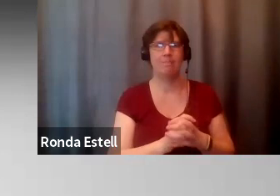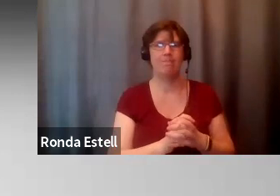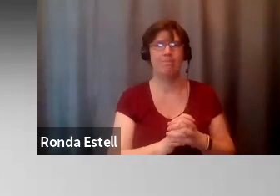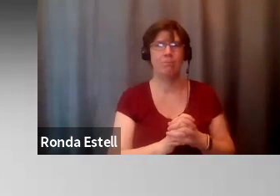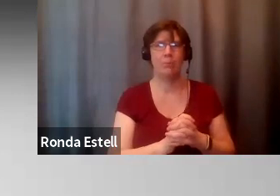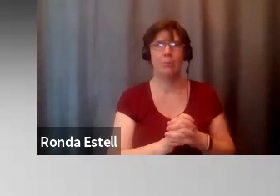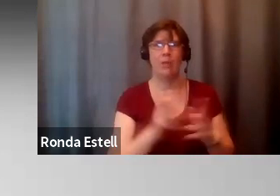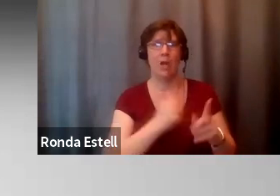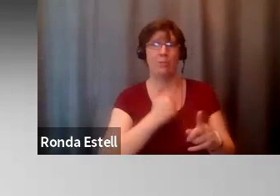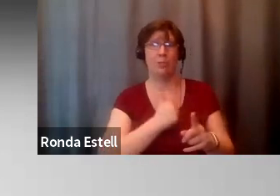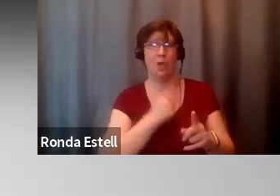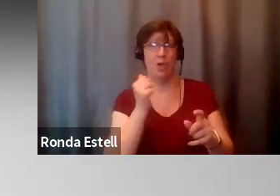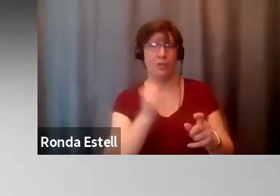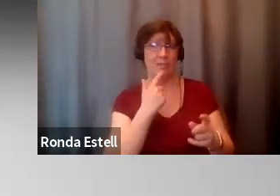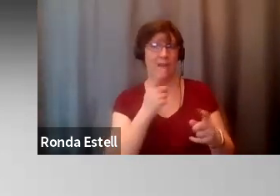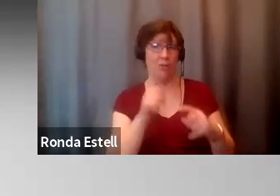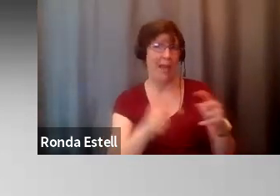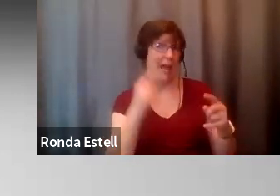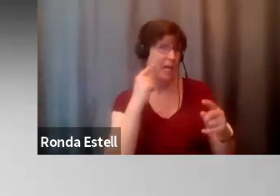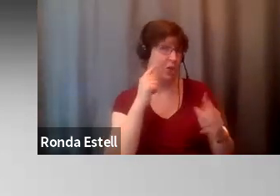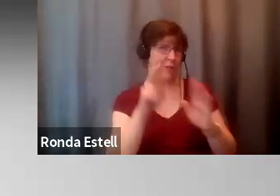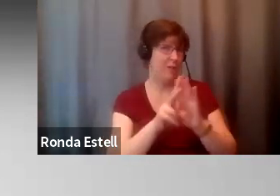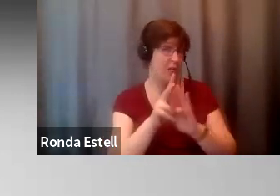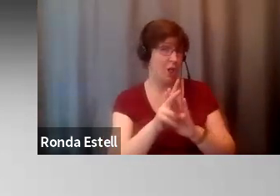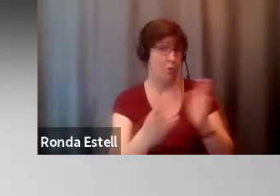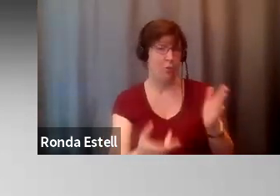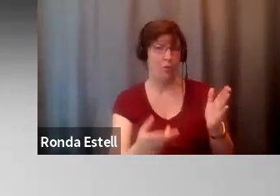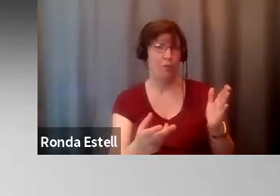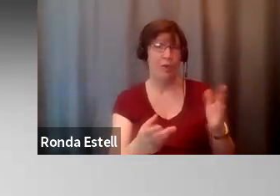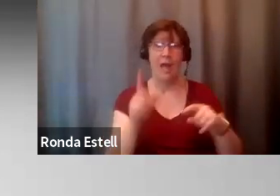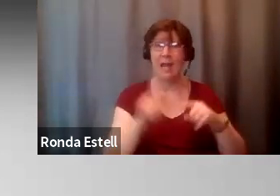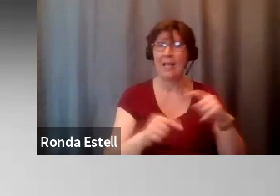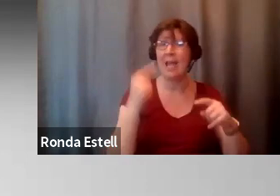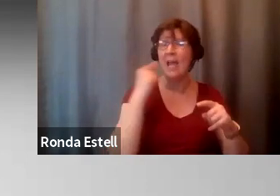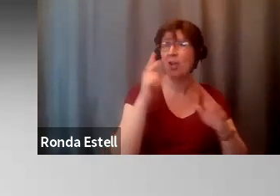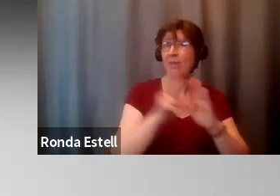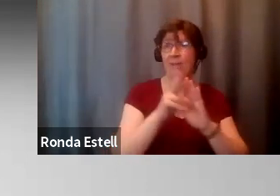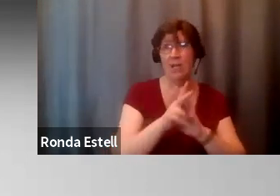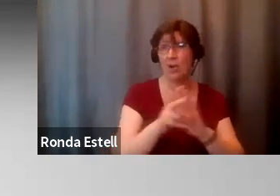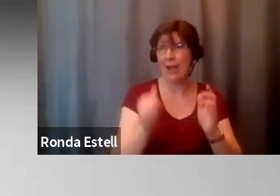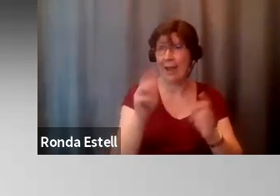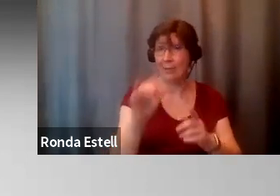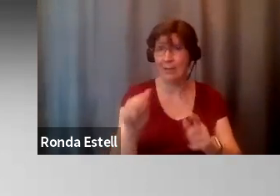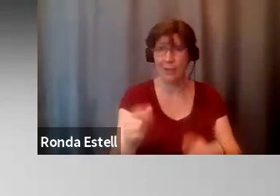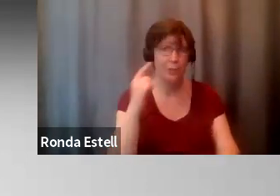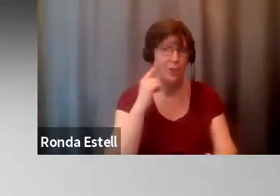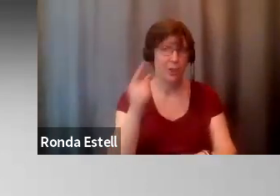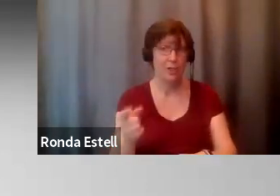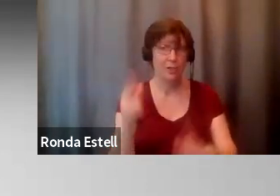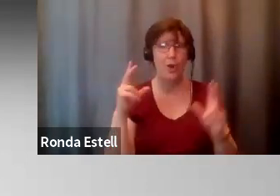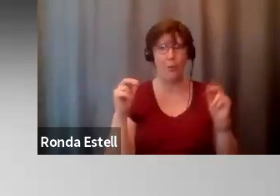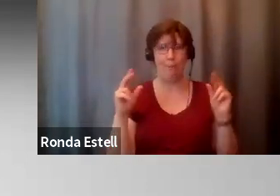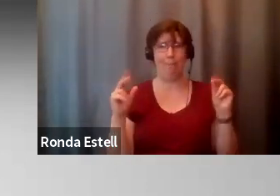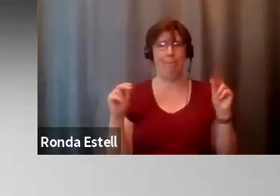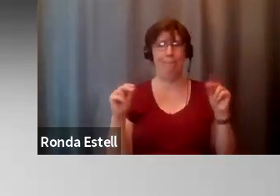I'm sorry, are you guys saying that you cannot hear the video? I can't hear it. I don't know. Amy, can you hear it? No, ma'am,